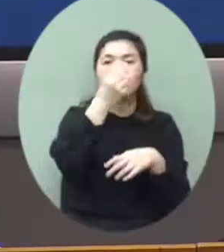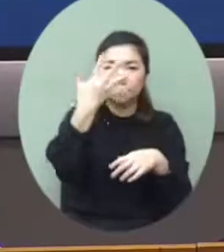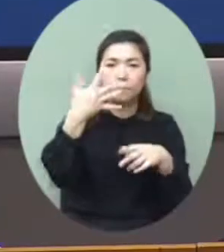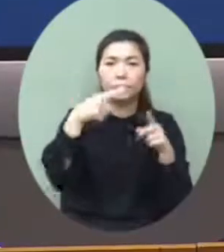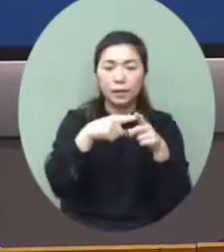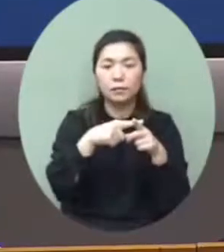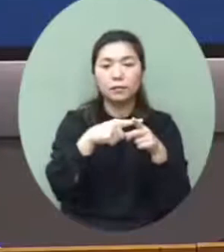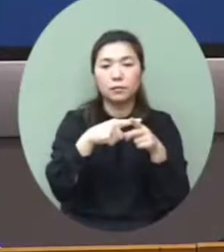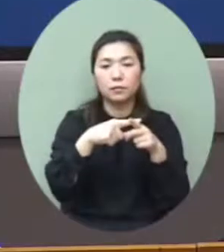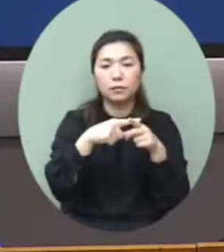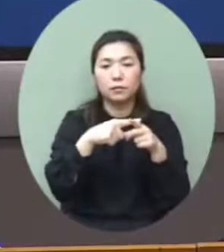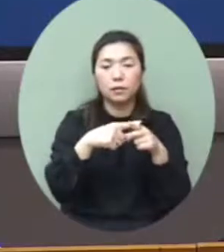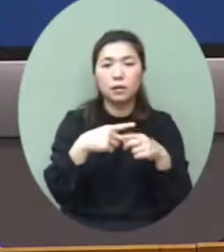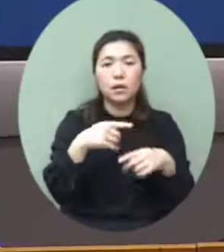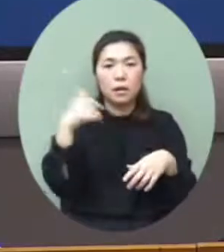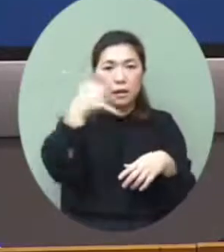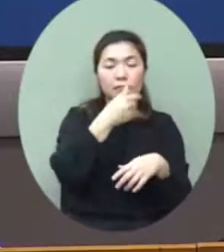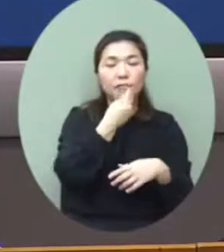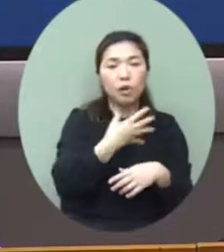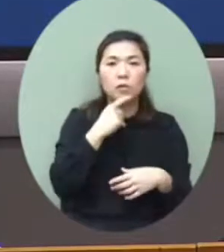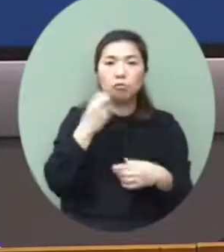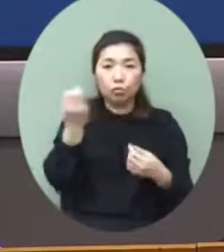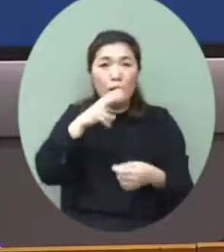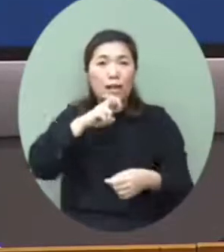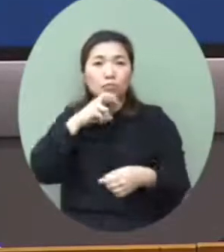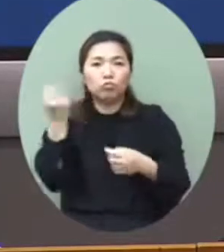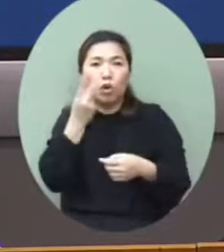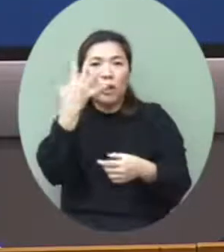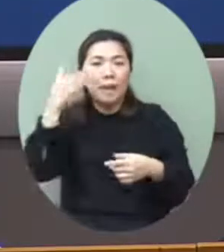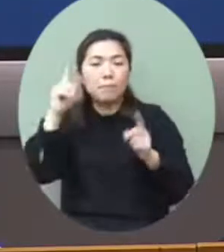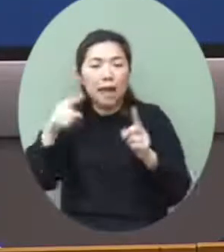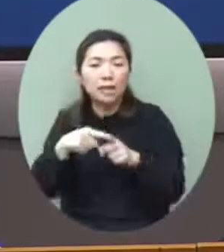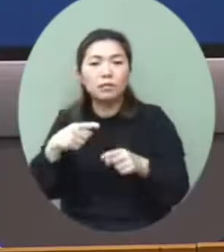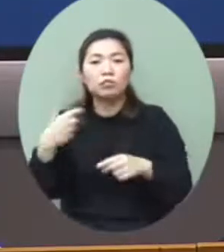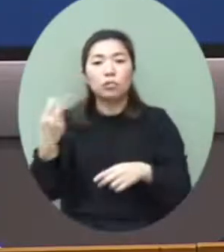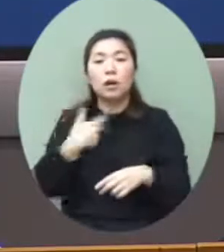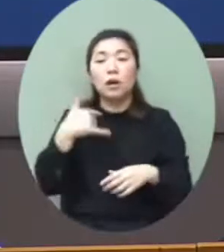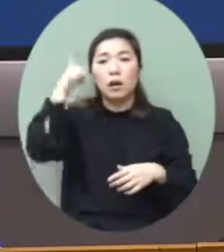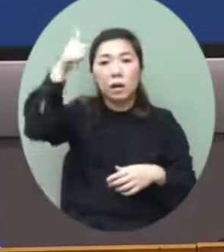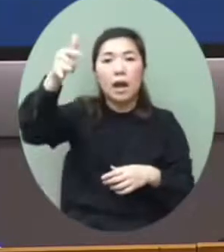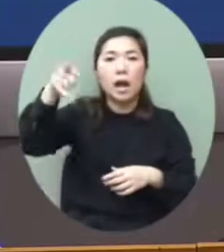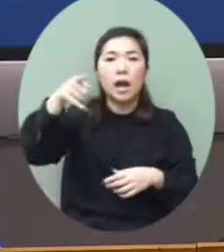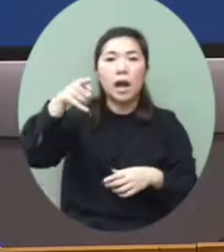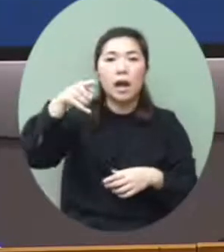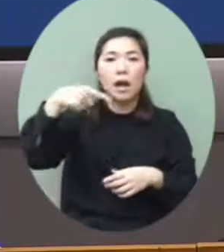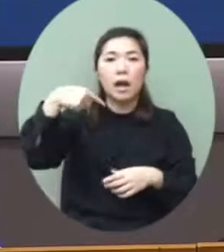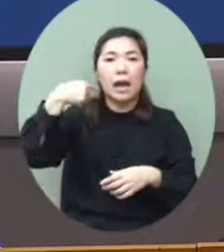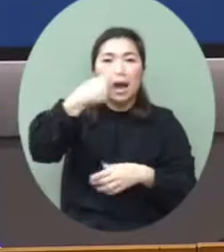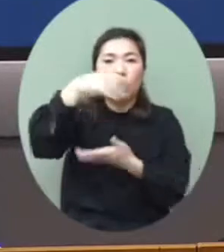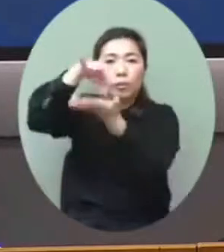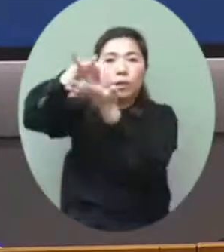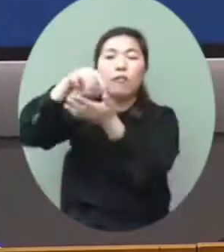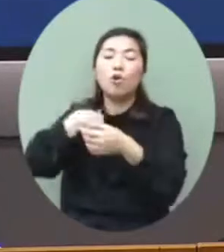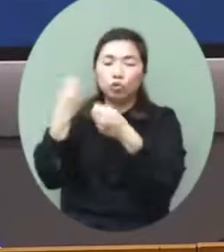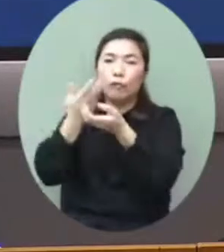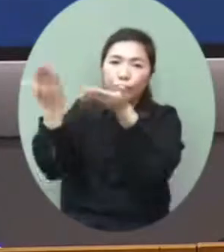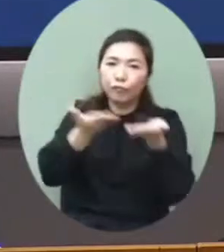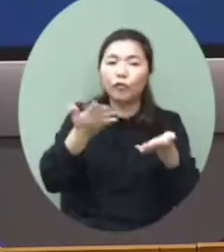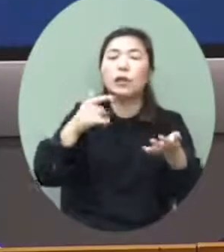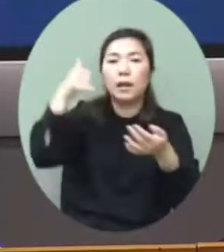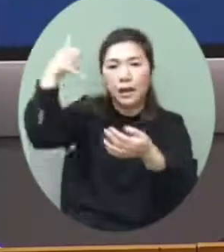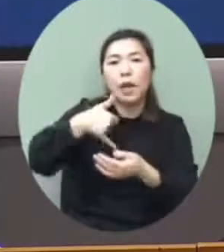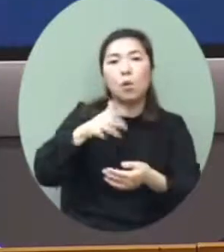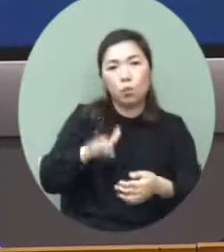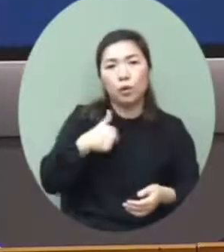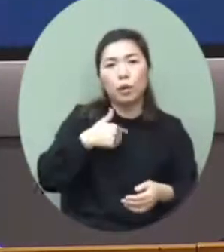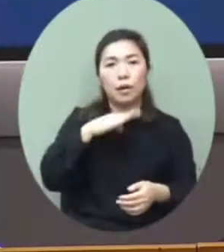central authorities for helping out. 76 arrived earlier, and this afternoon a few hundreds would arrive. I'm